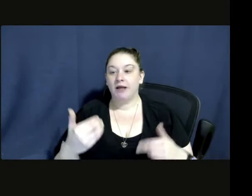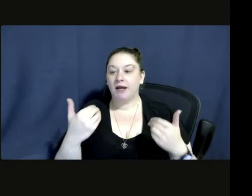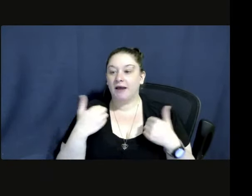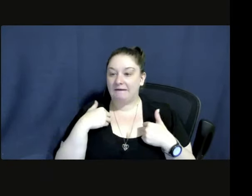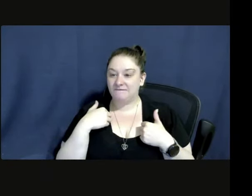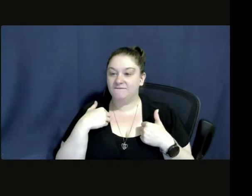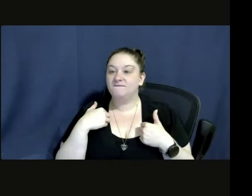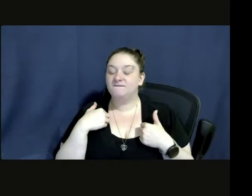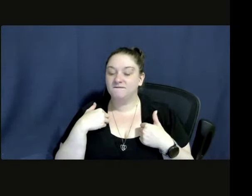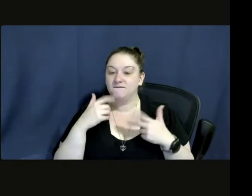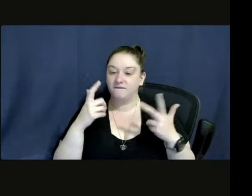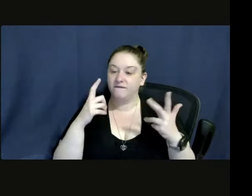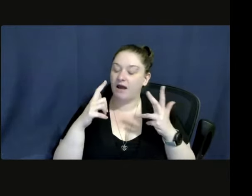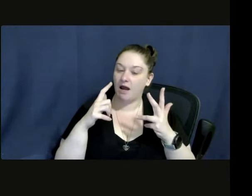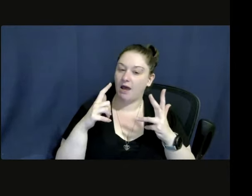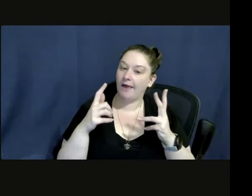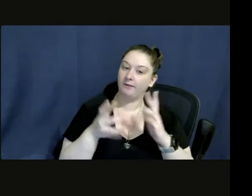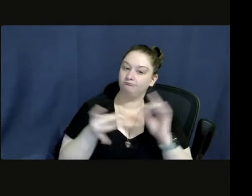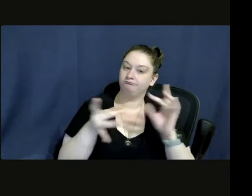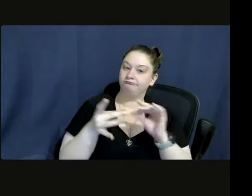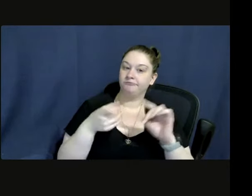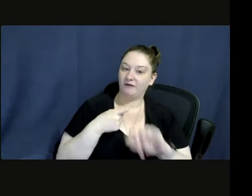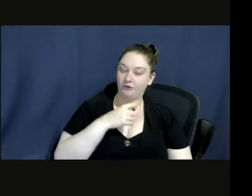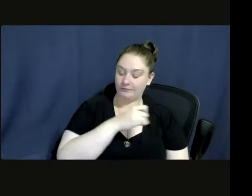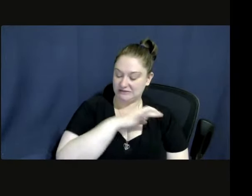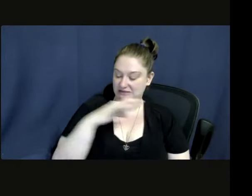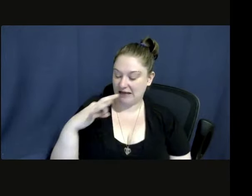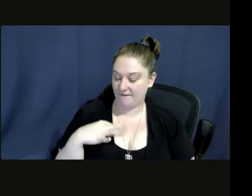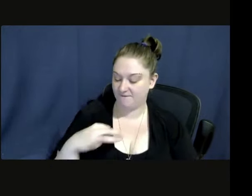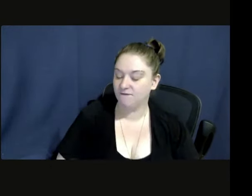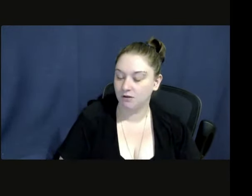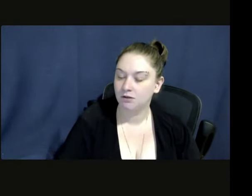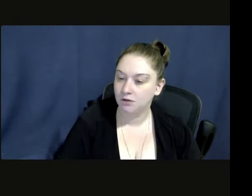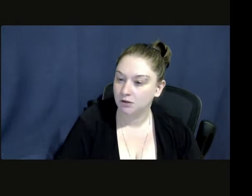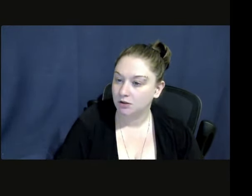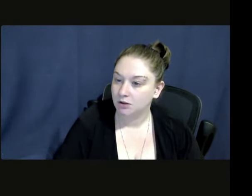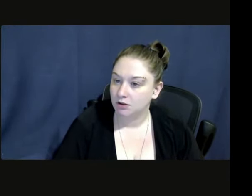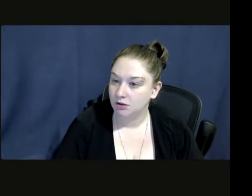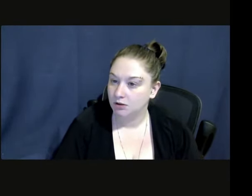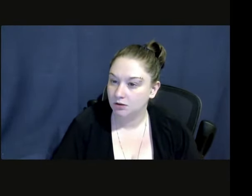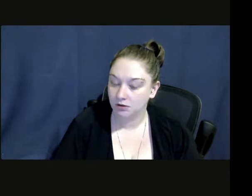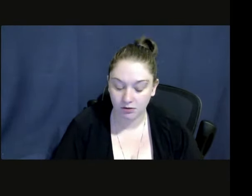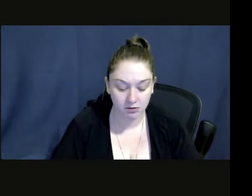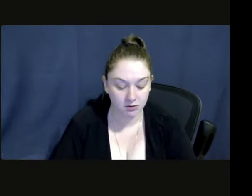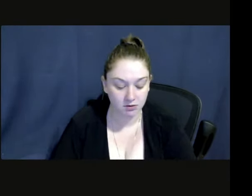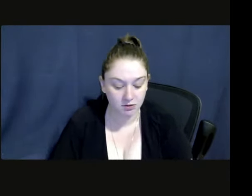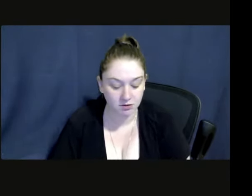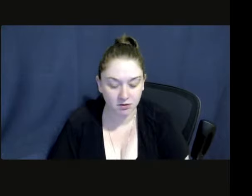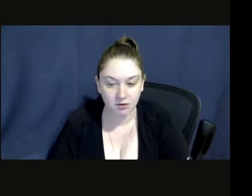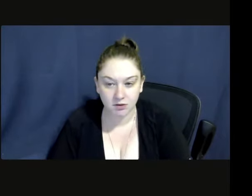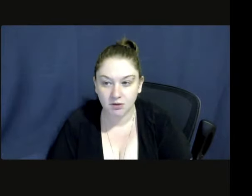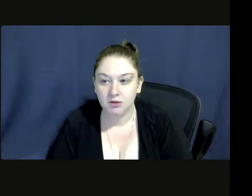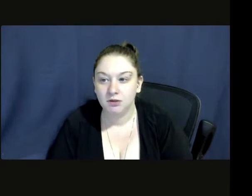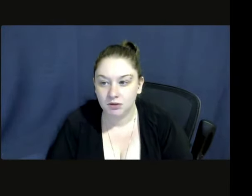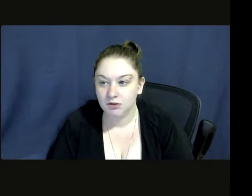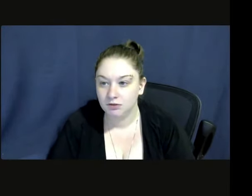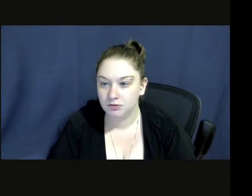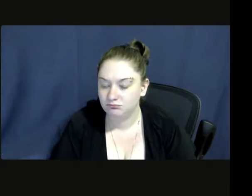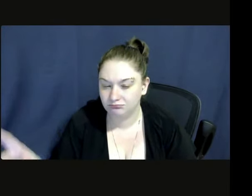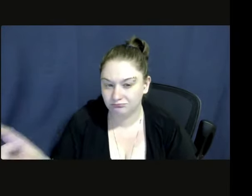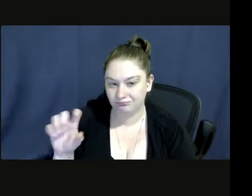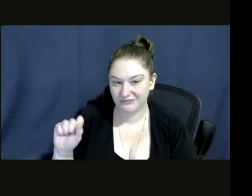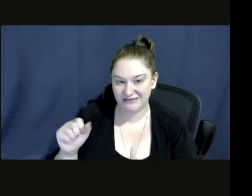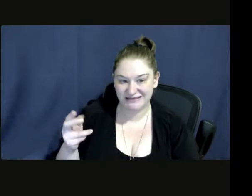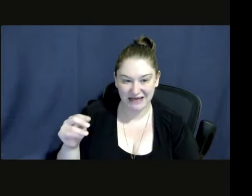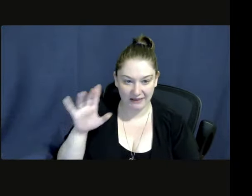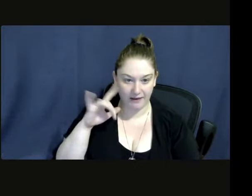a presentation from staff, and I think City Manager Staley is going to kick us off. Yes, sir. I'm going to start.